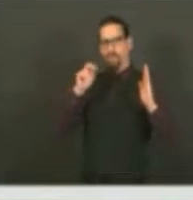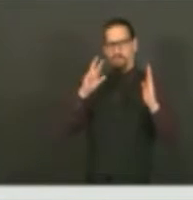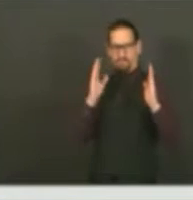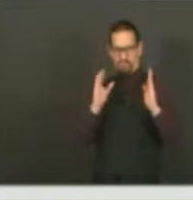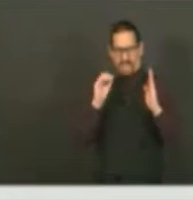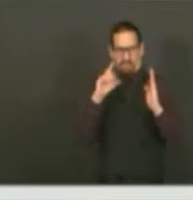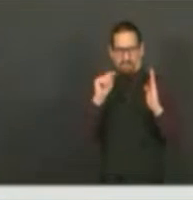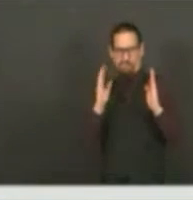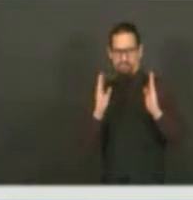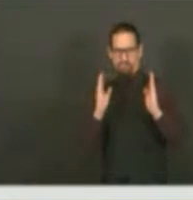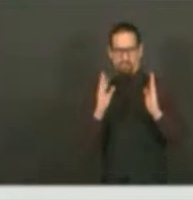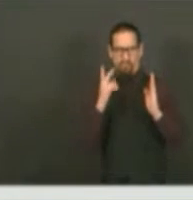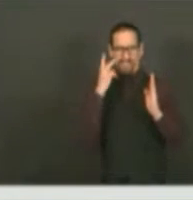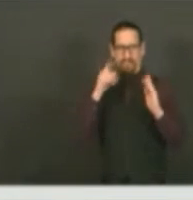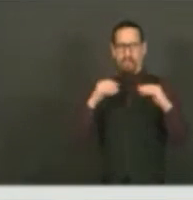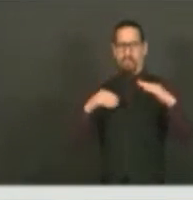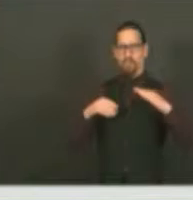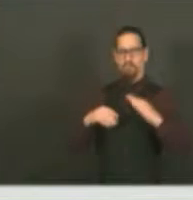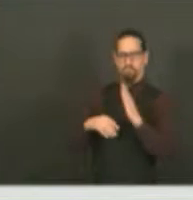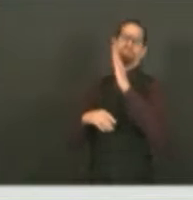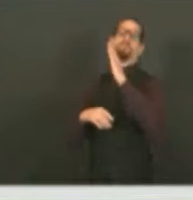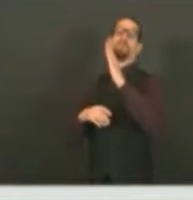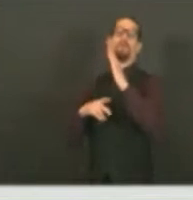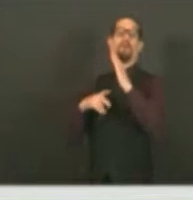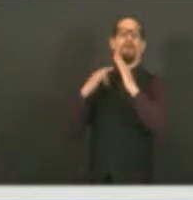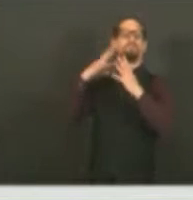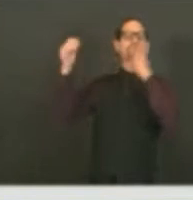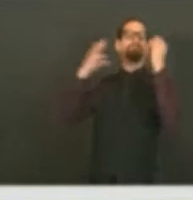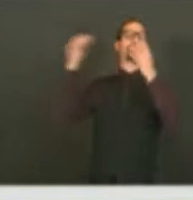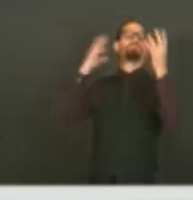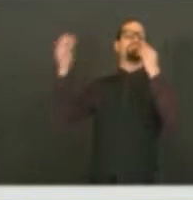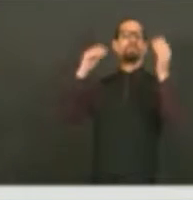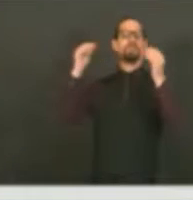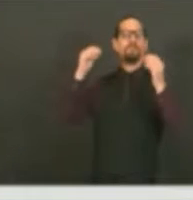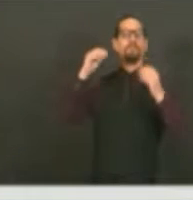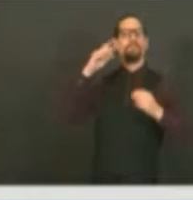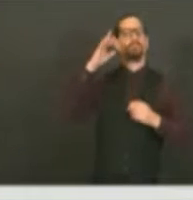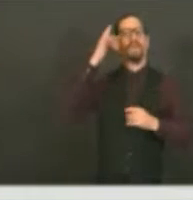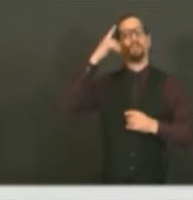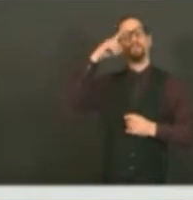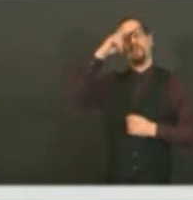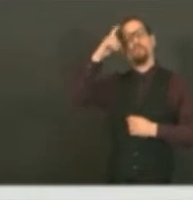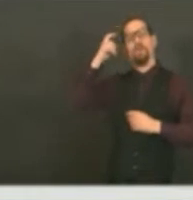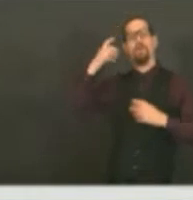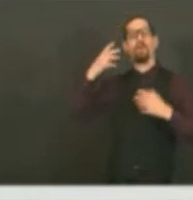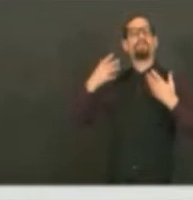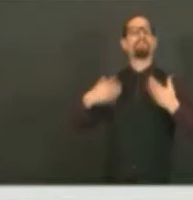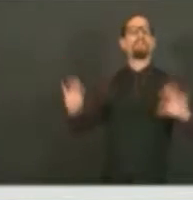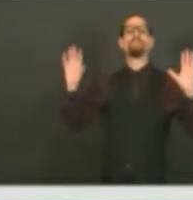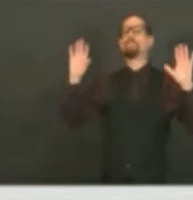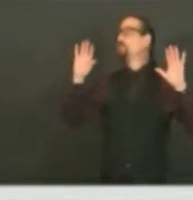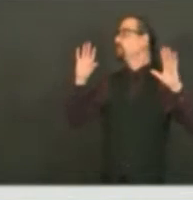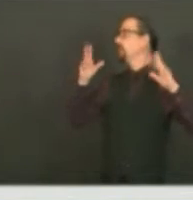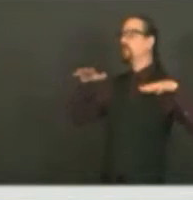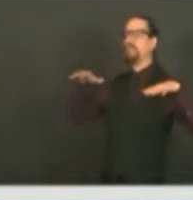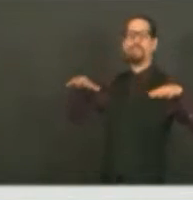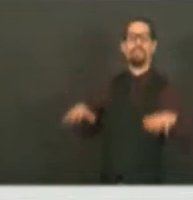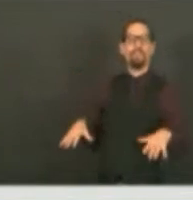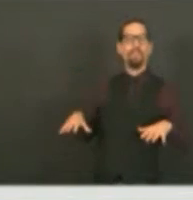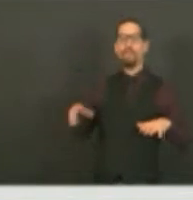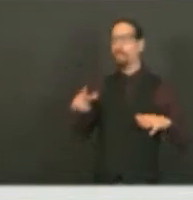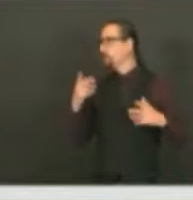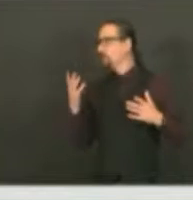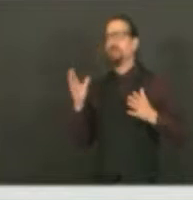mobility. Summer ended and people started to get back out and about, and then we saw